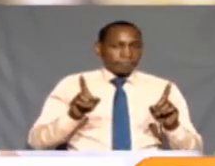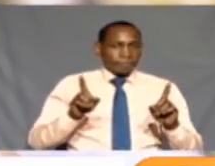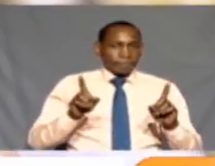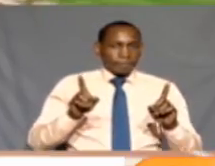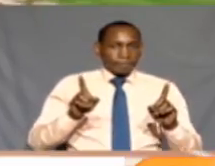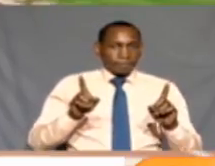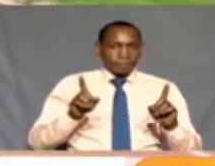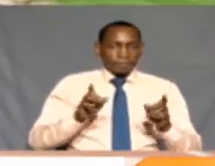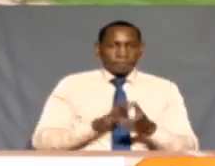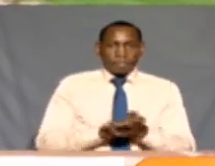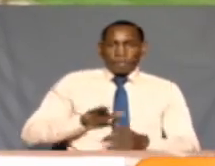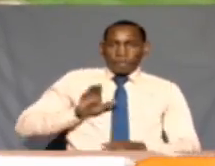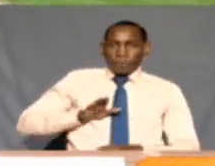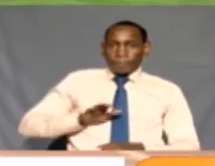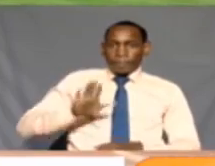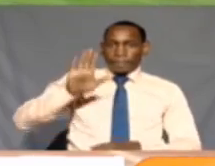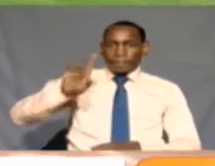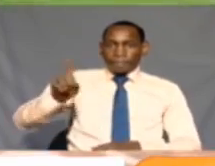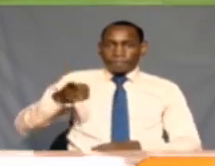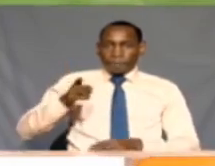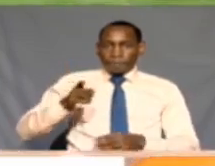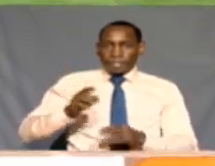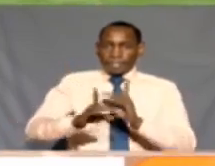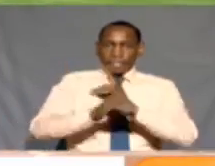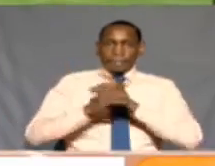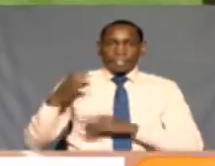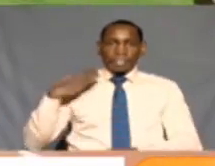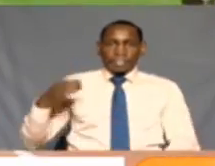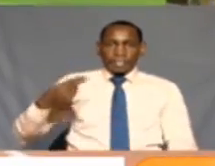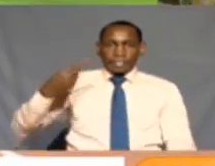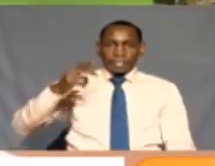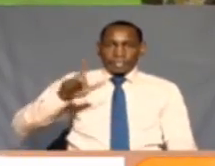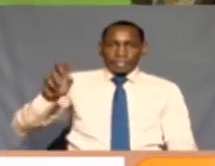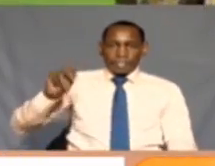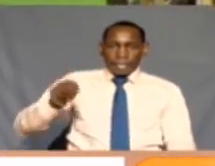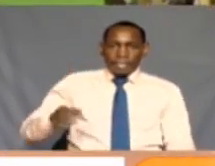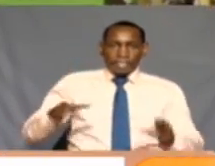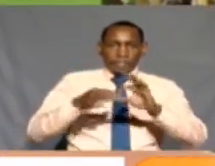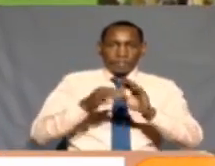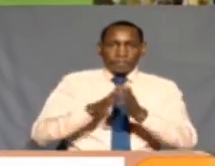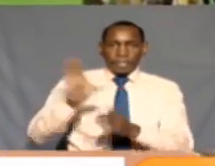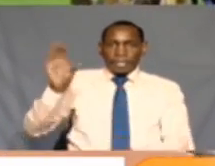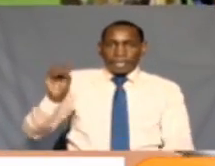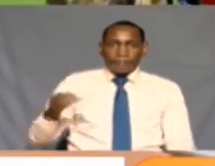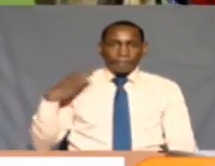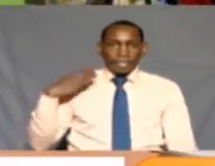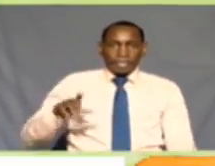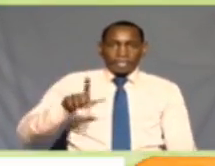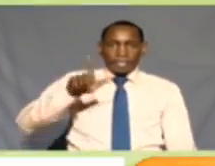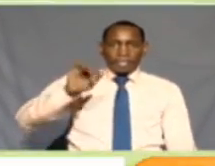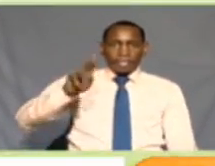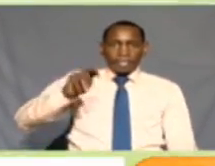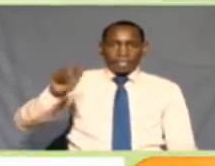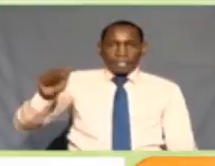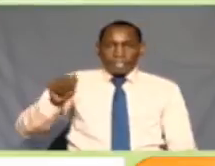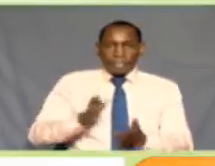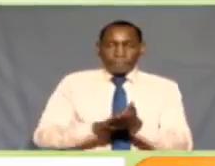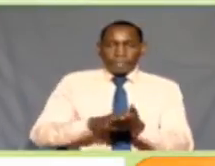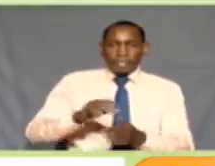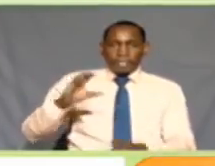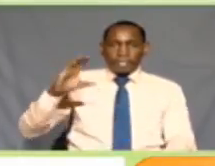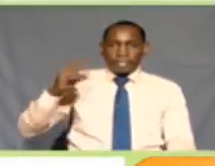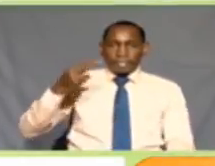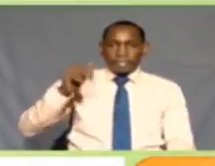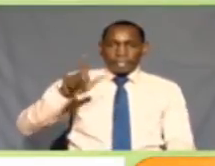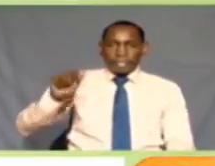it afika siku. In the women's 5,000 meters, defending champion Helen Obiri was joined by African champion Lillian Kasait, Margaret Chelimo